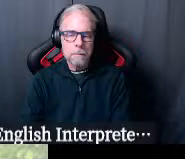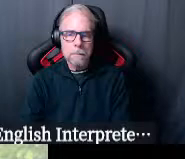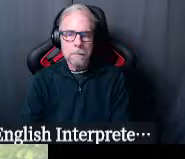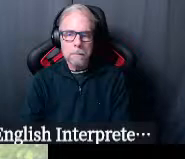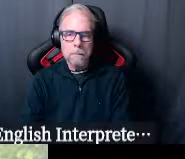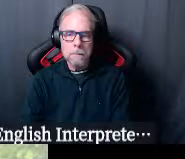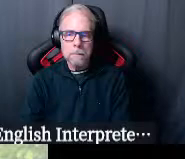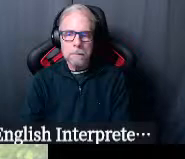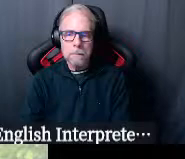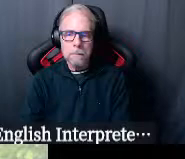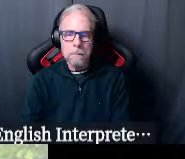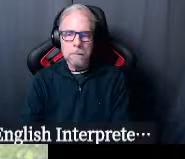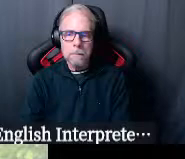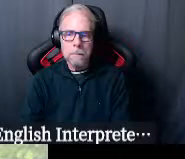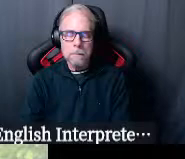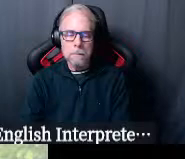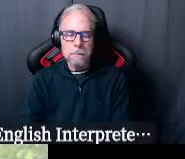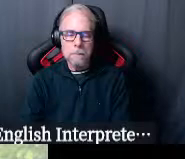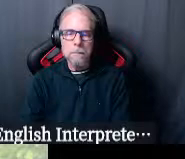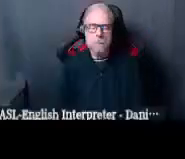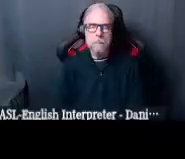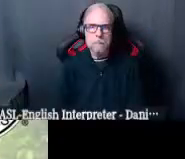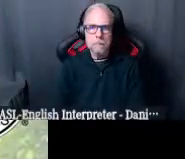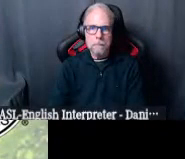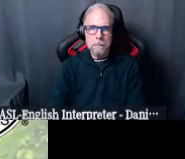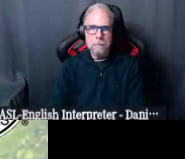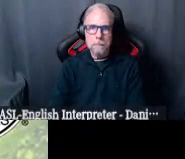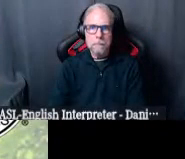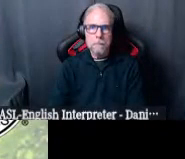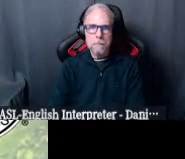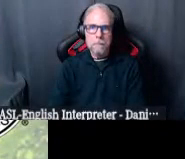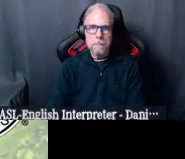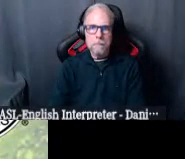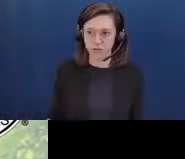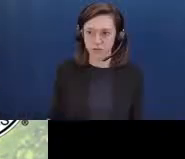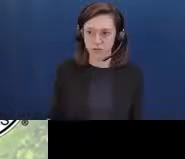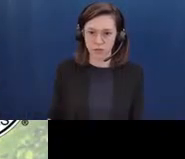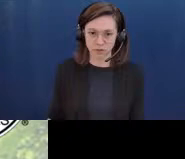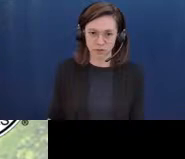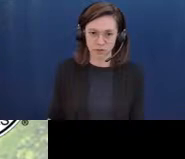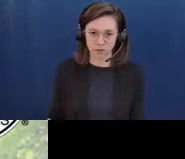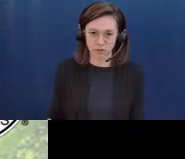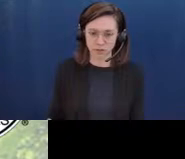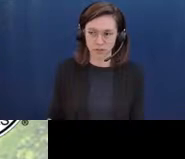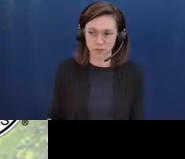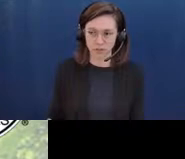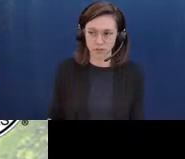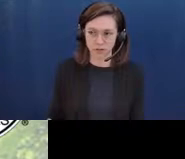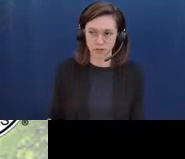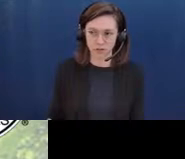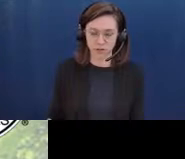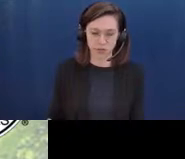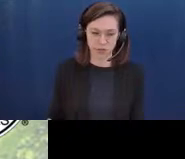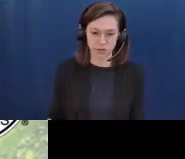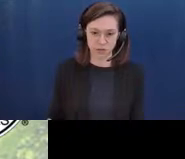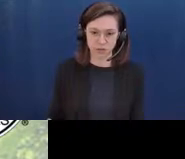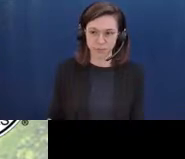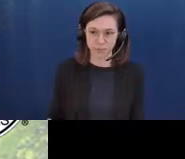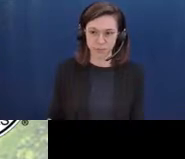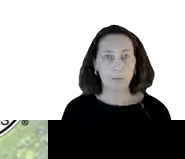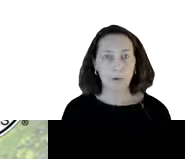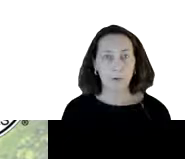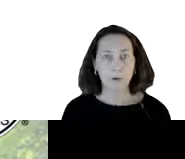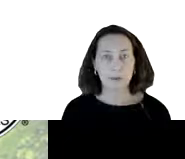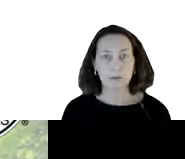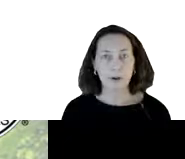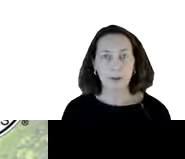at the same time? And I'll try to turn my video off and see if it defaults to Daniel's. Let's see. Okay, you